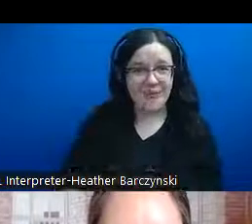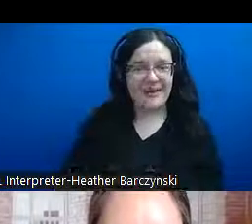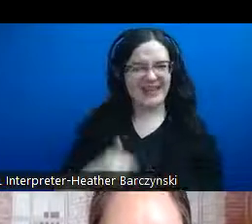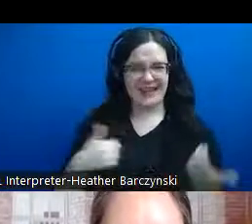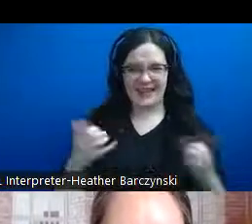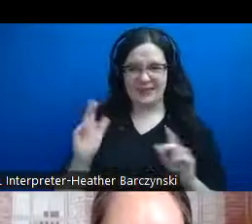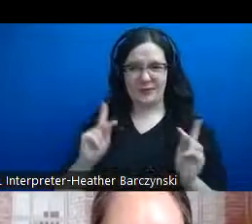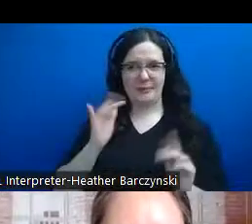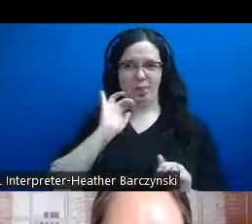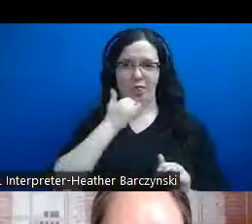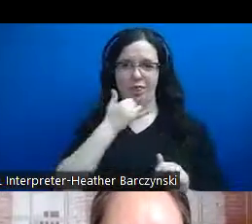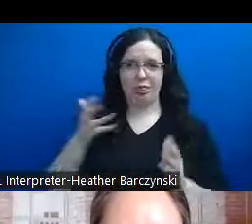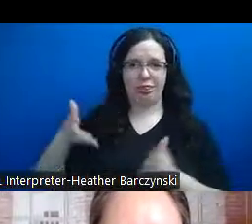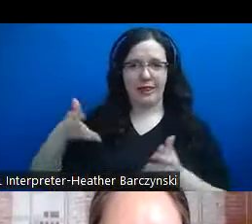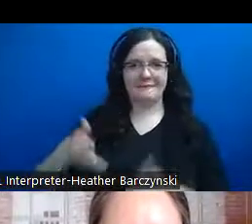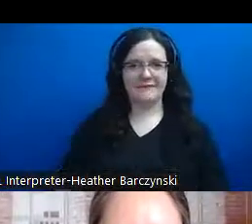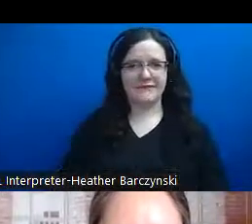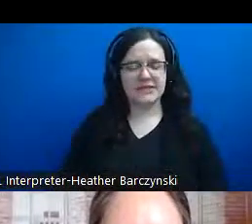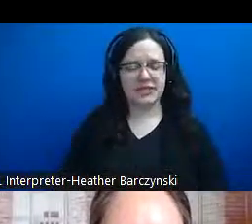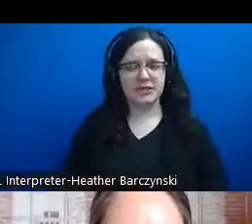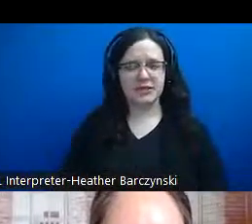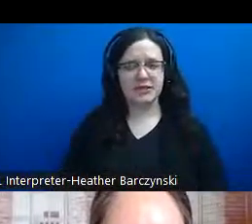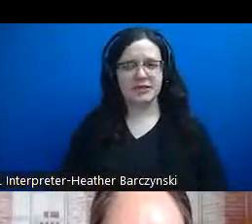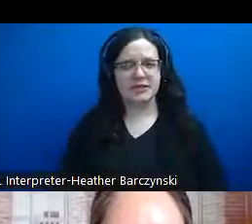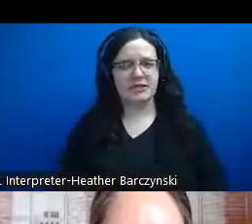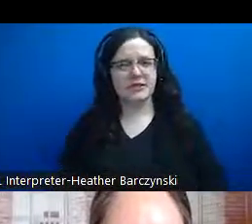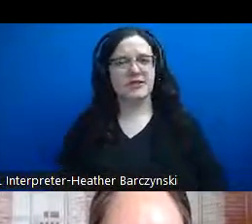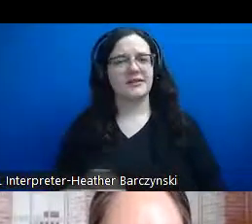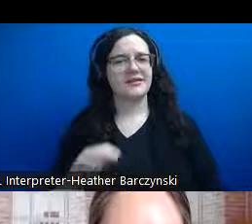out. Typically, there's supposed to be a waiting.